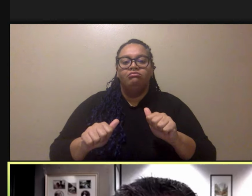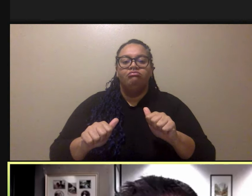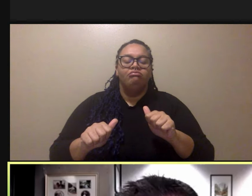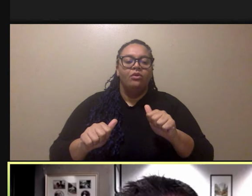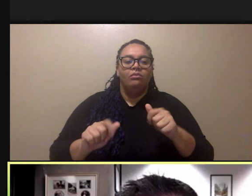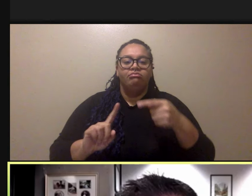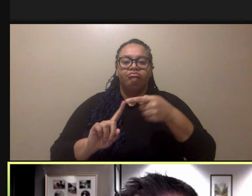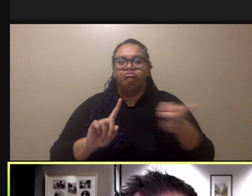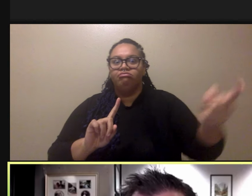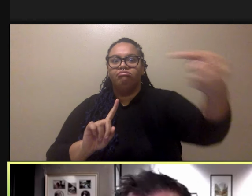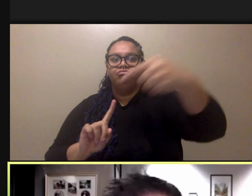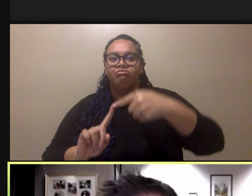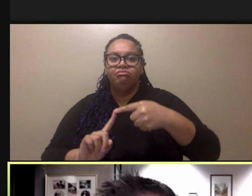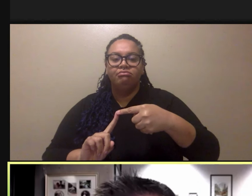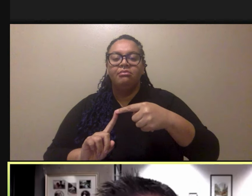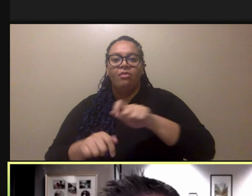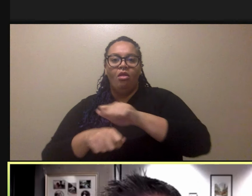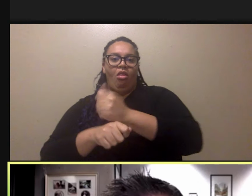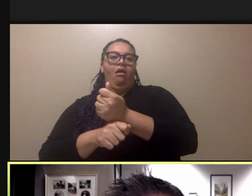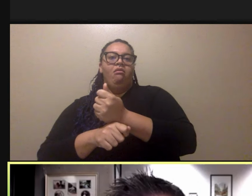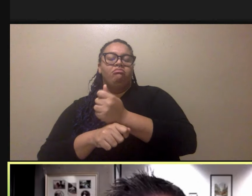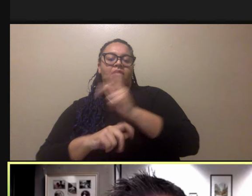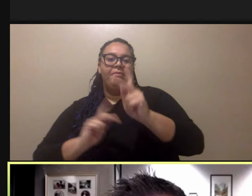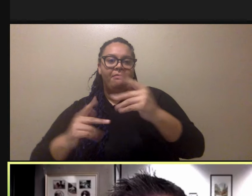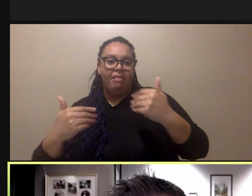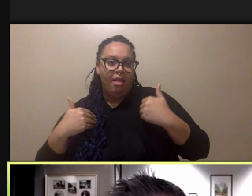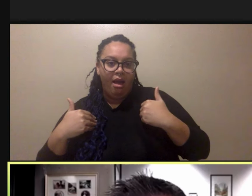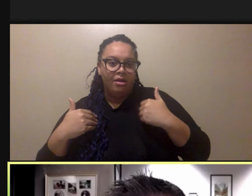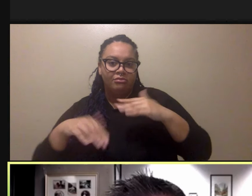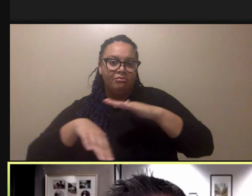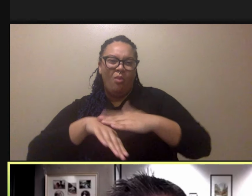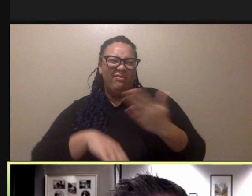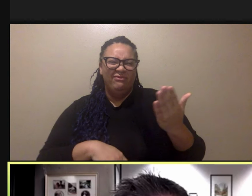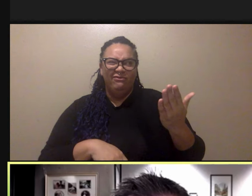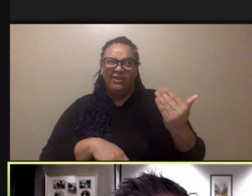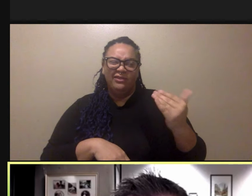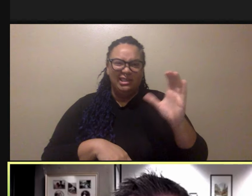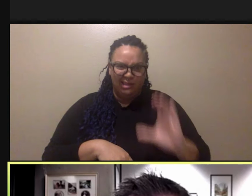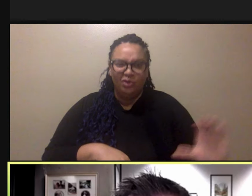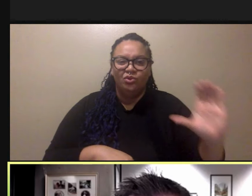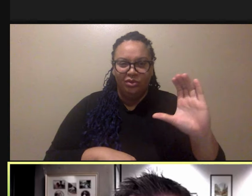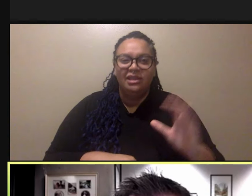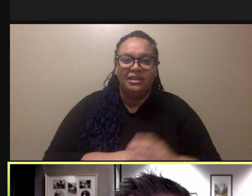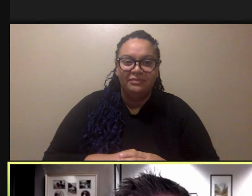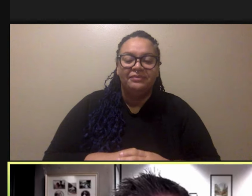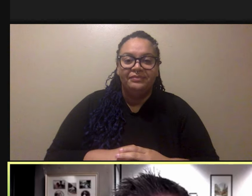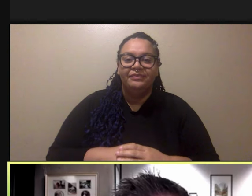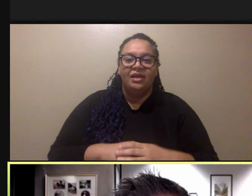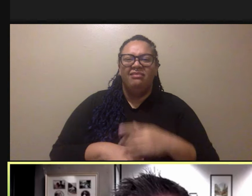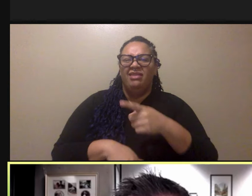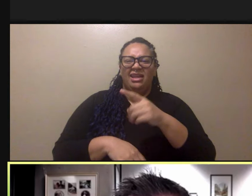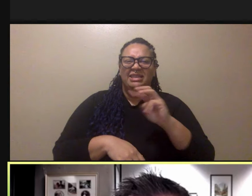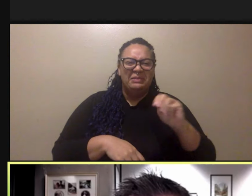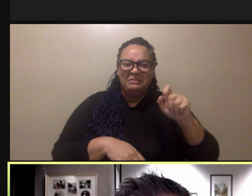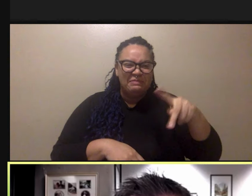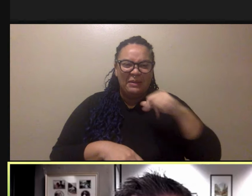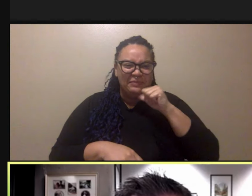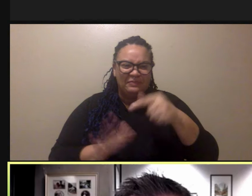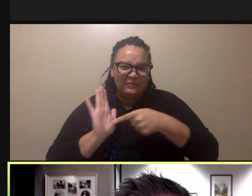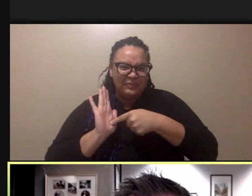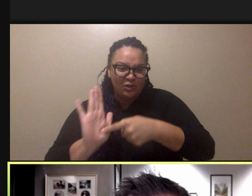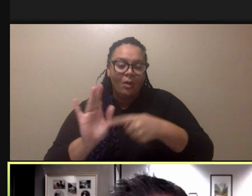the Ottoman Empire had, in particular in the 15th century, which this map doesn't show it, but the Ottoman Empire was